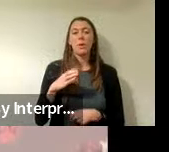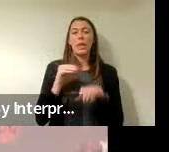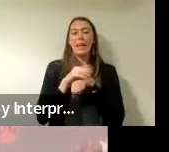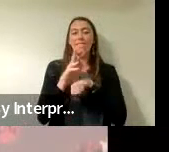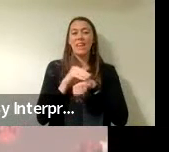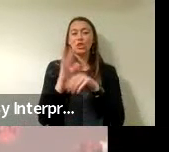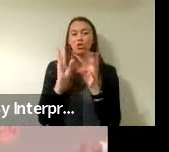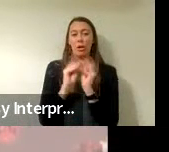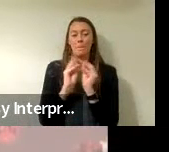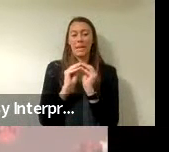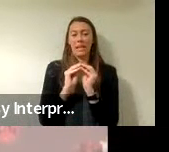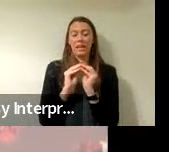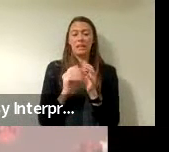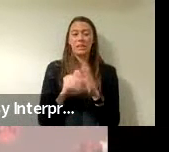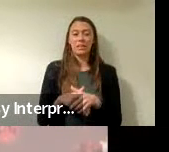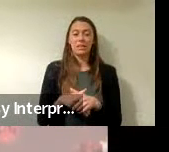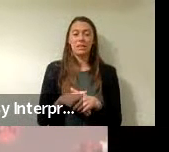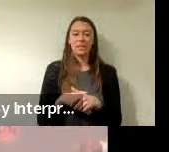We are